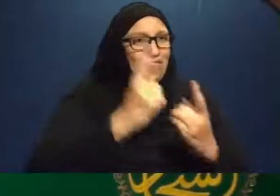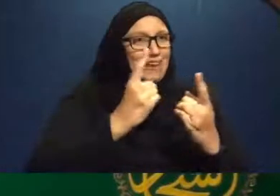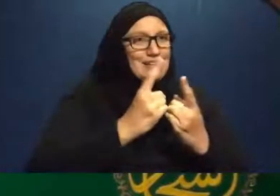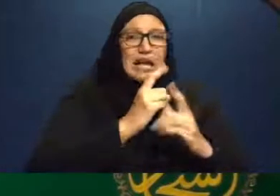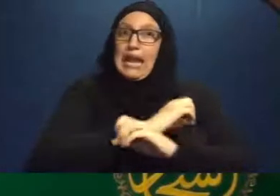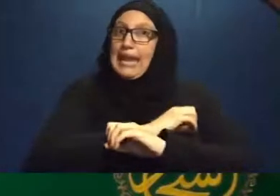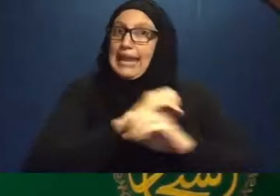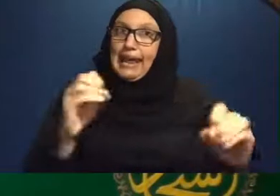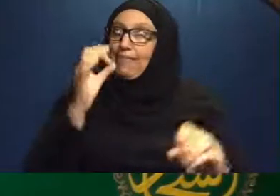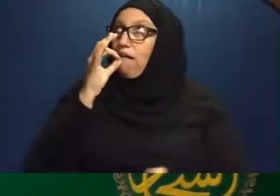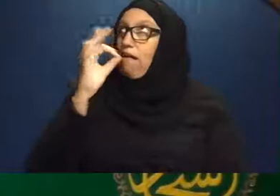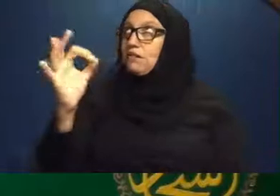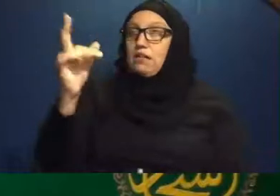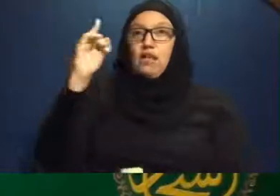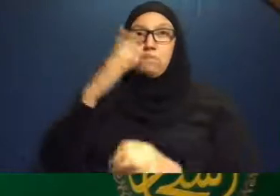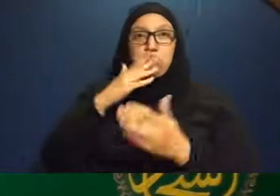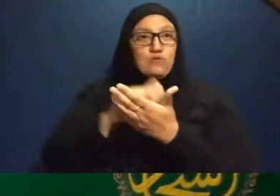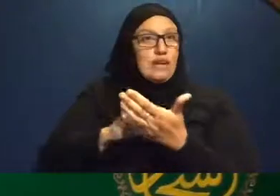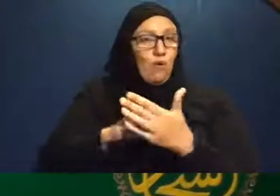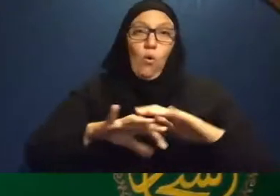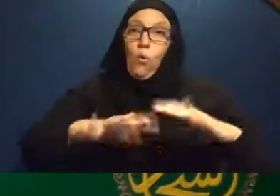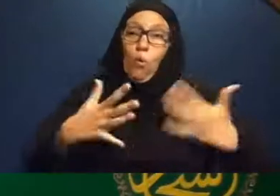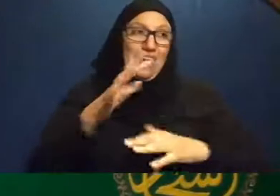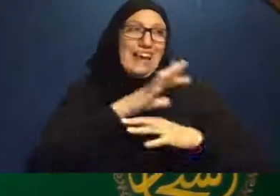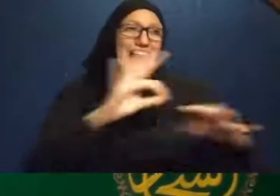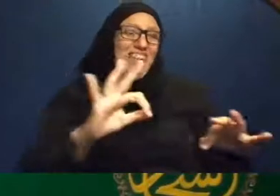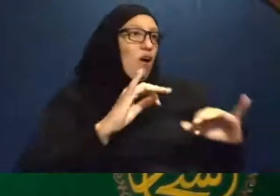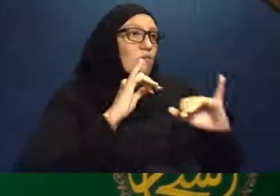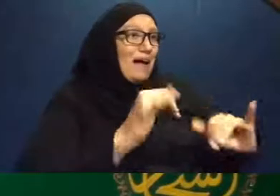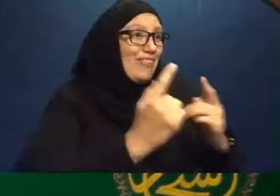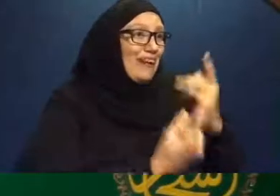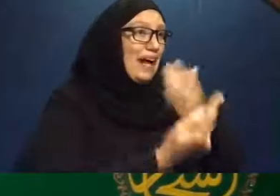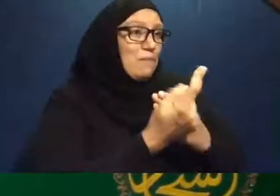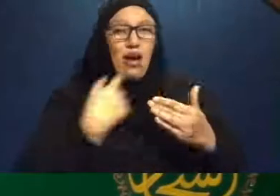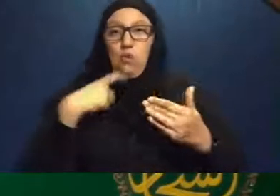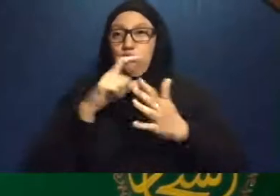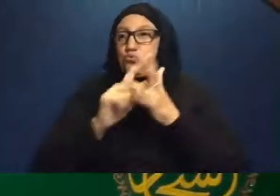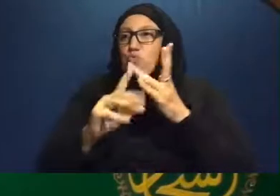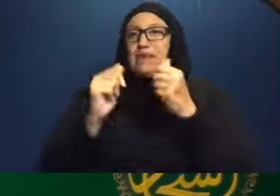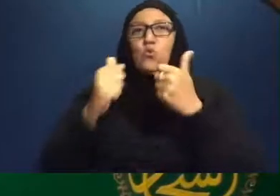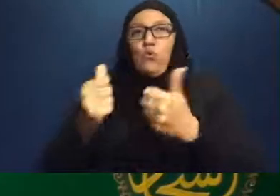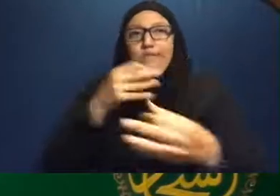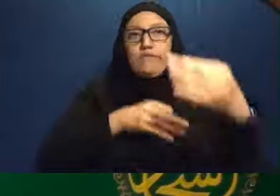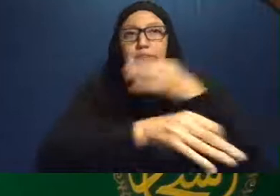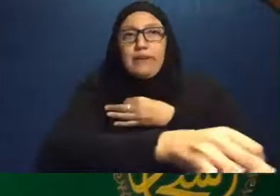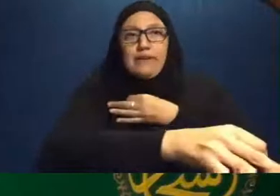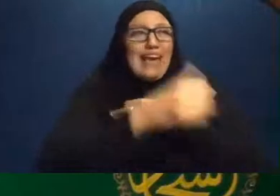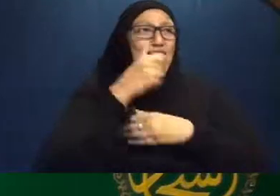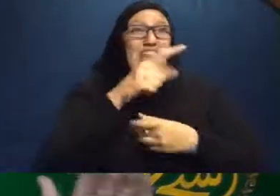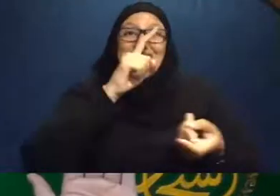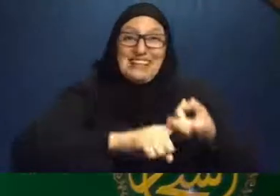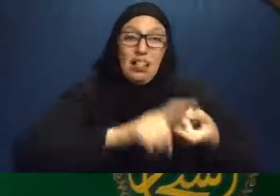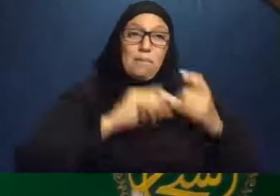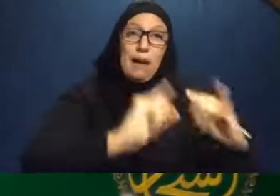erase it by doing good instead to compensate for that and maintain that evil all the way to the end of their